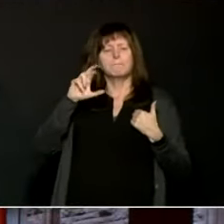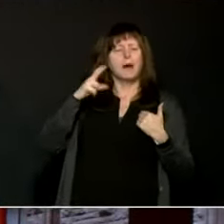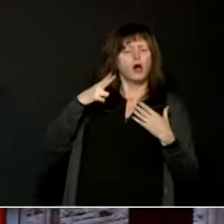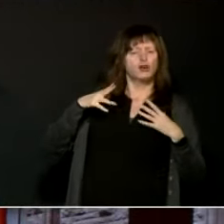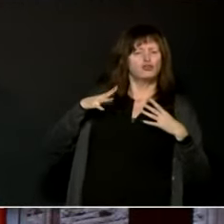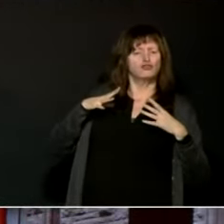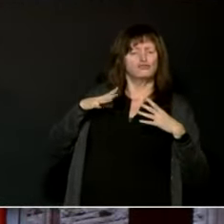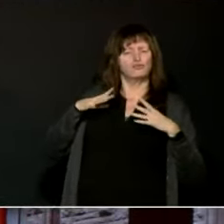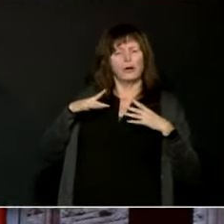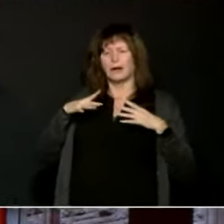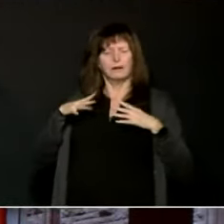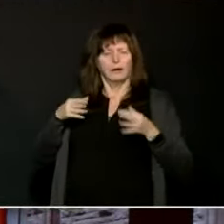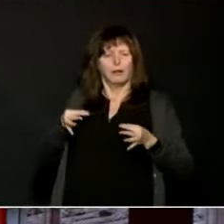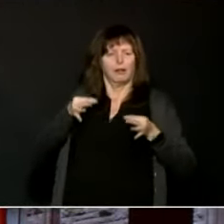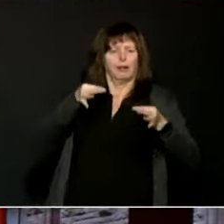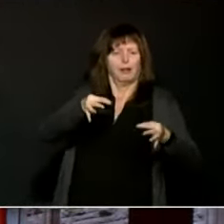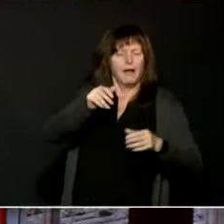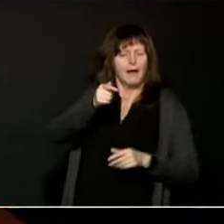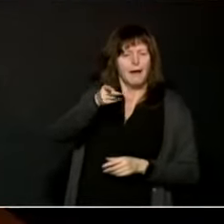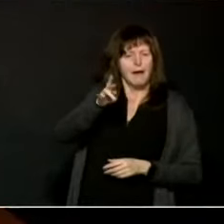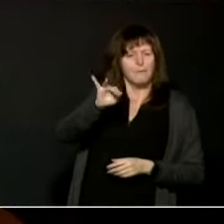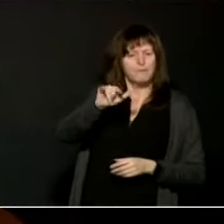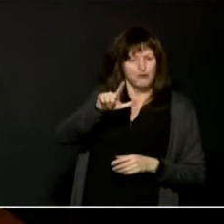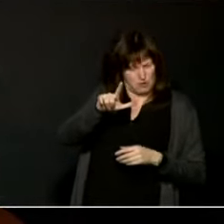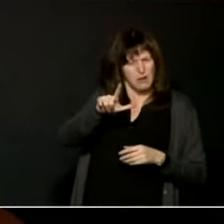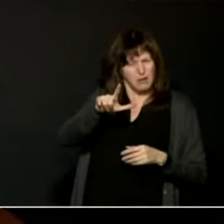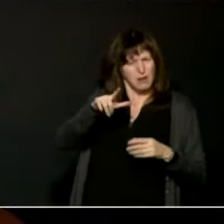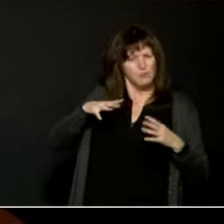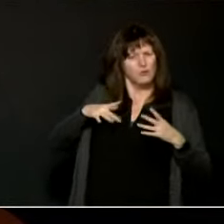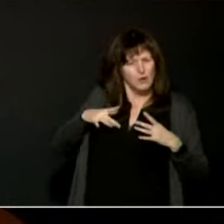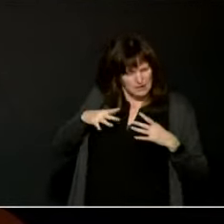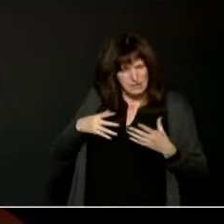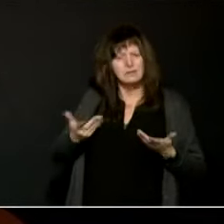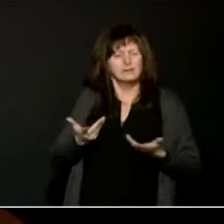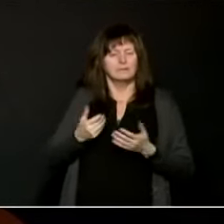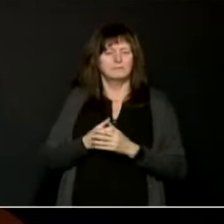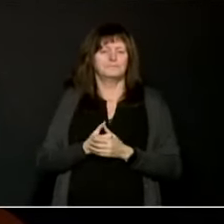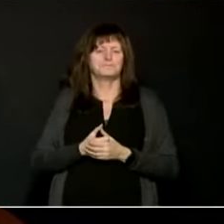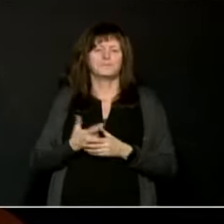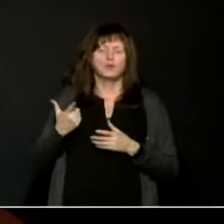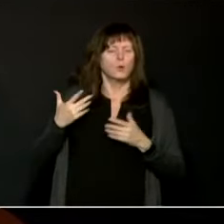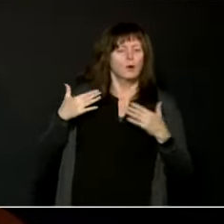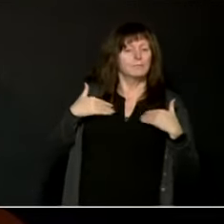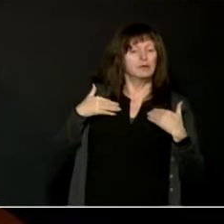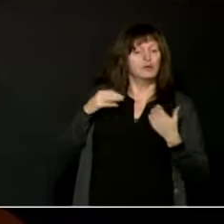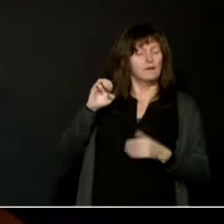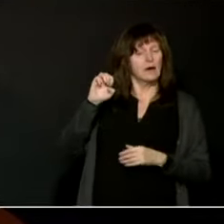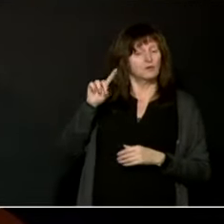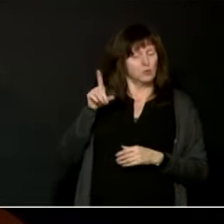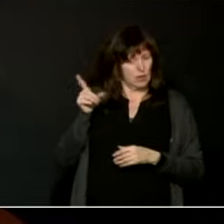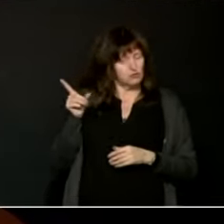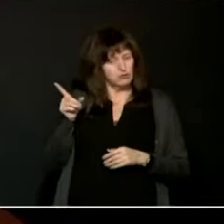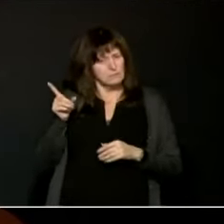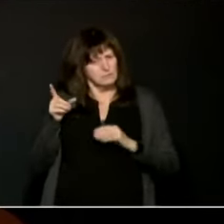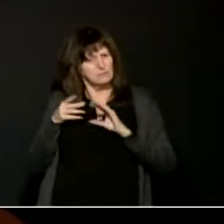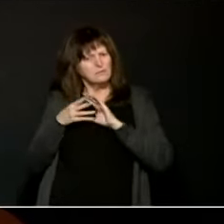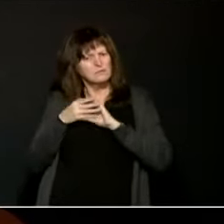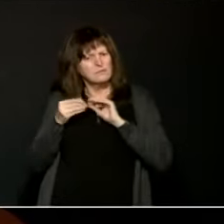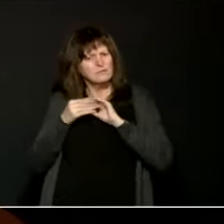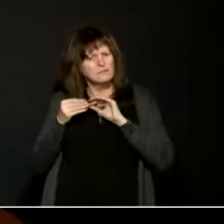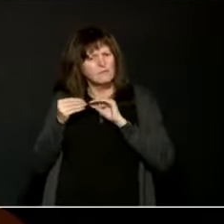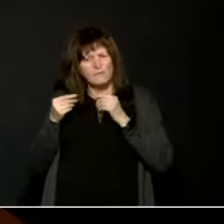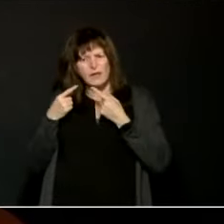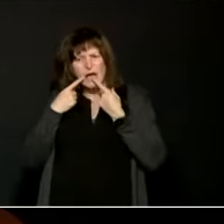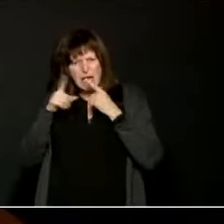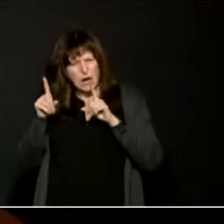Dr. Yaffe just noted, we have not had a positivity rate above 6% since January the 19th. Where are you now in recommending